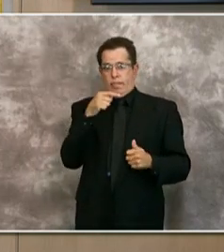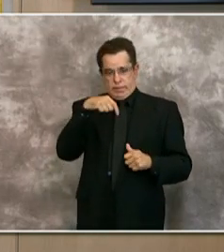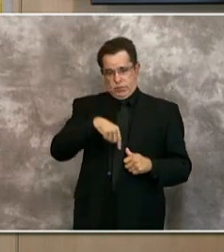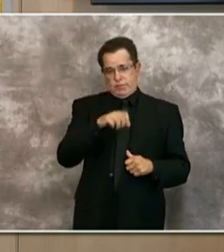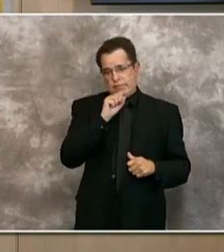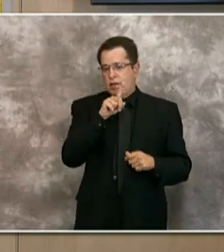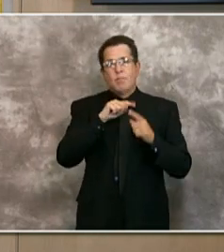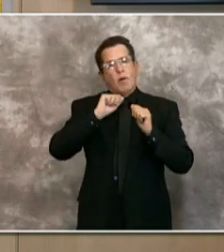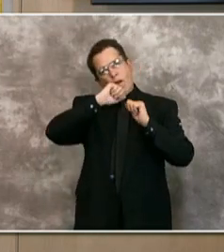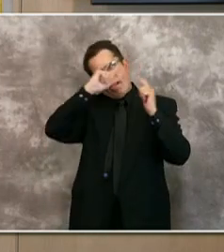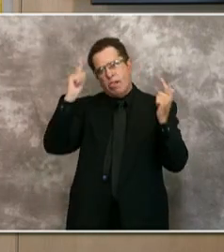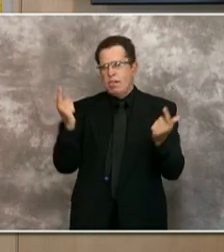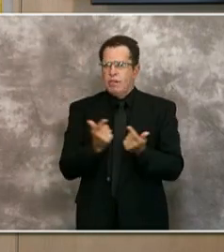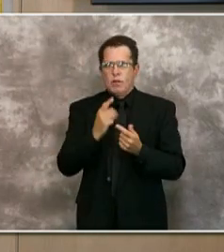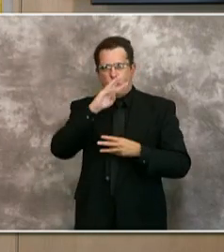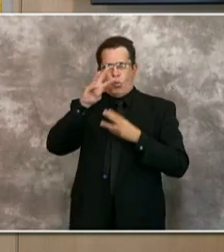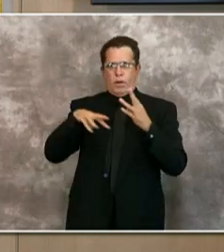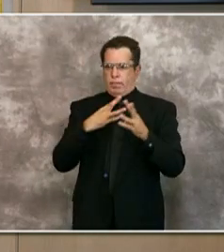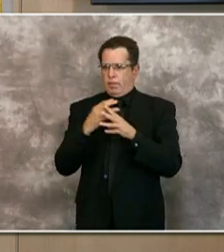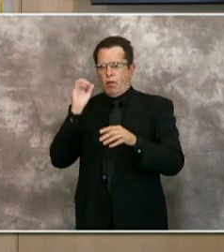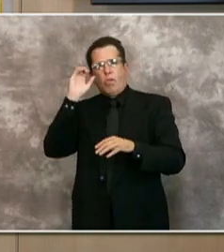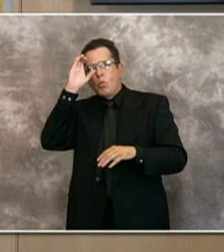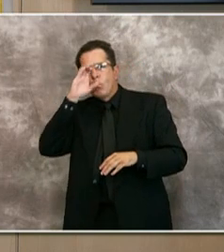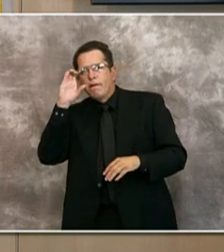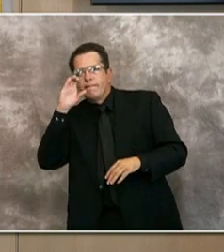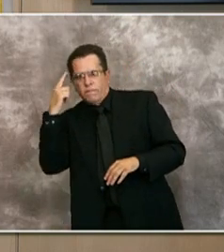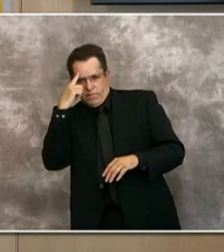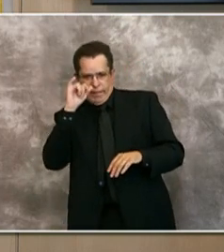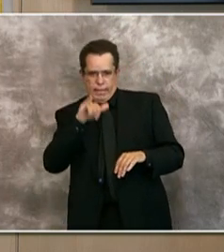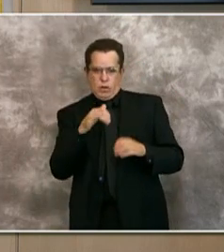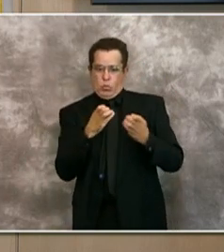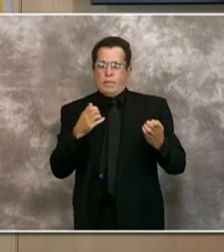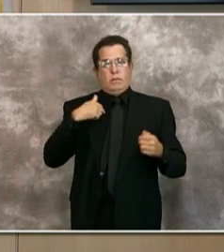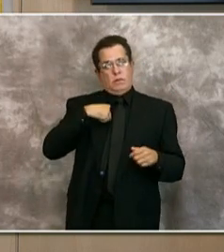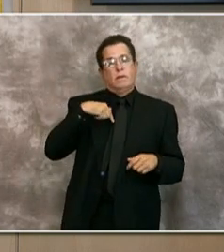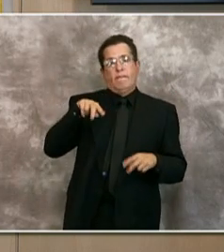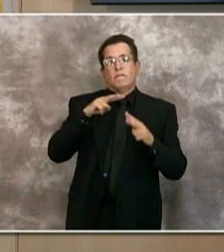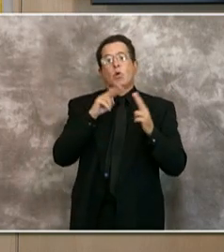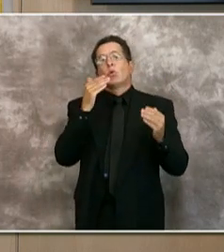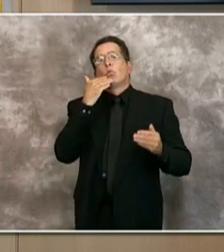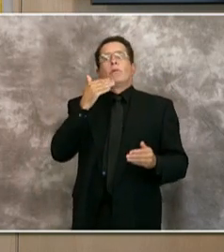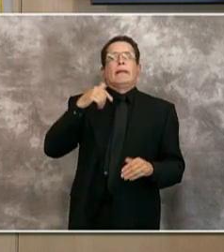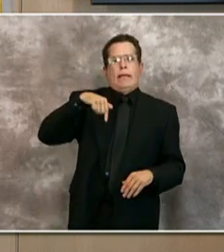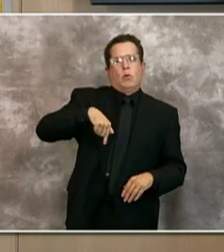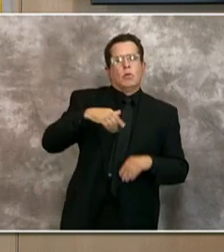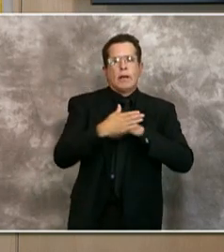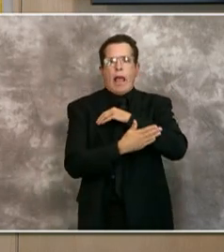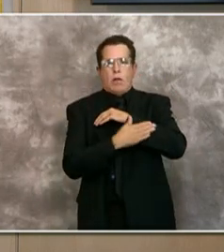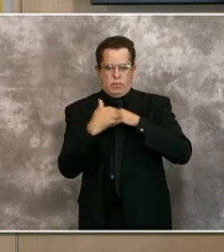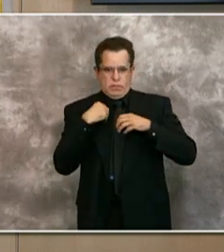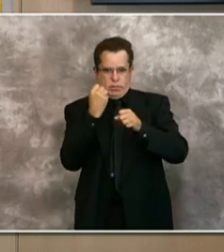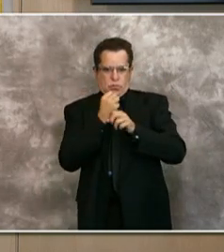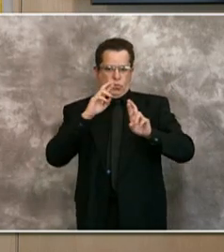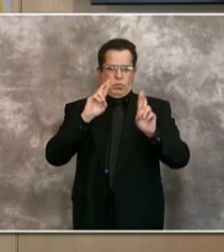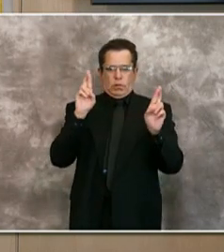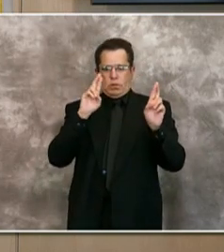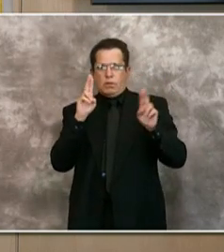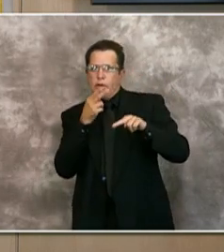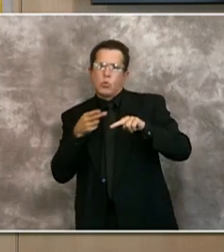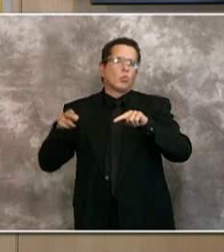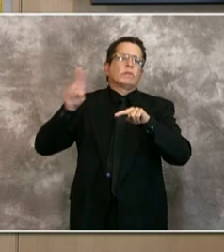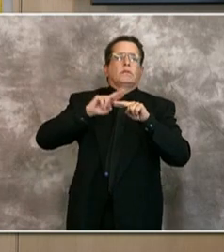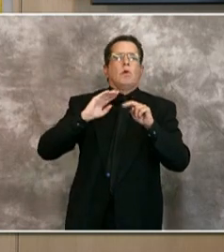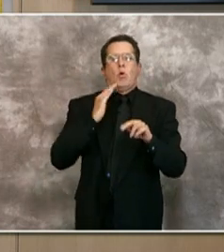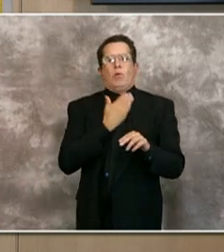for everywhere in the world that is trying to significantly increase testing. And we have done a very good job as a county in terms of ramping up and increasing